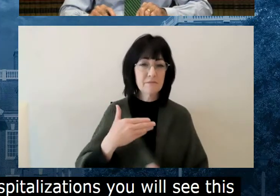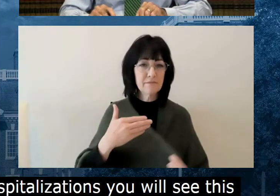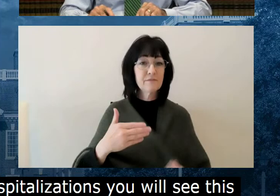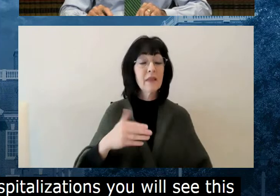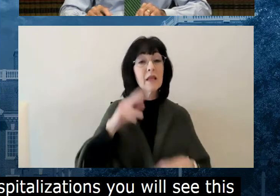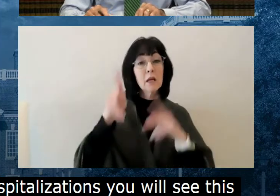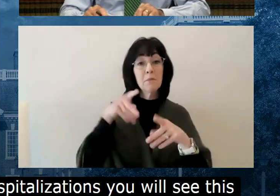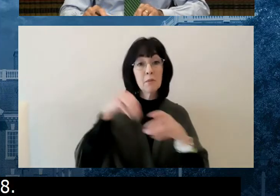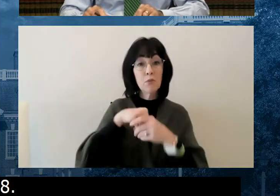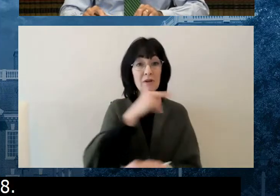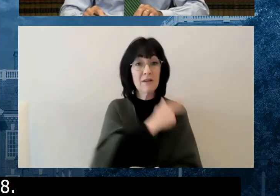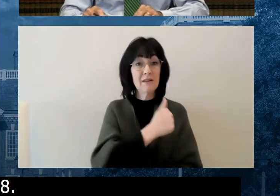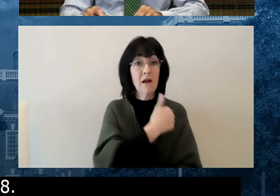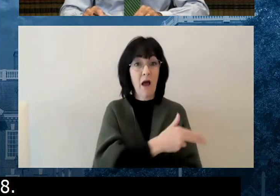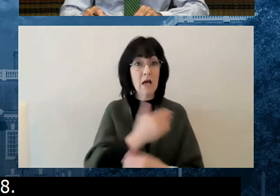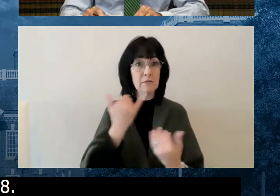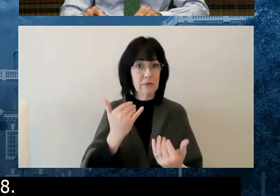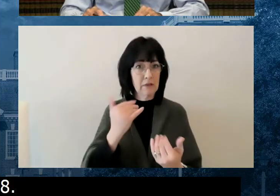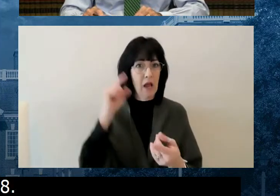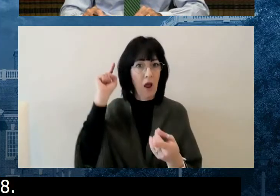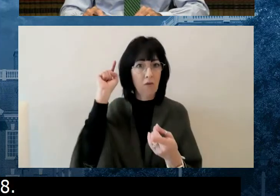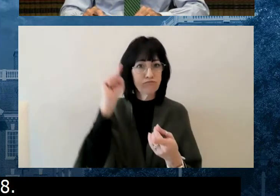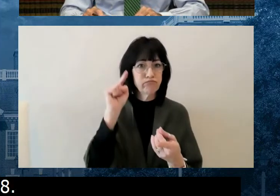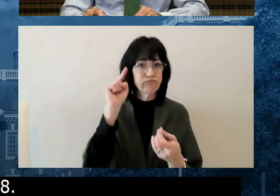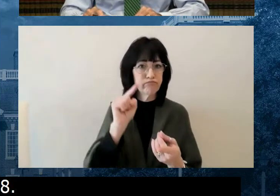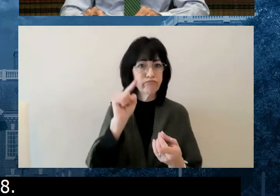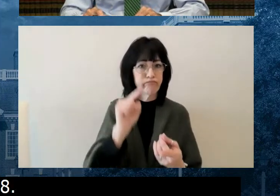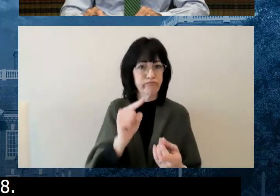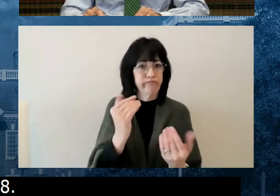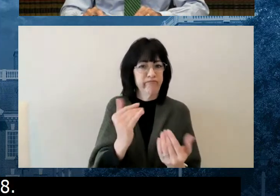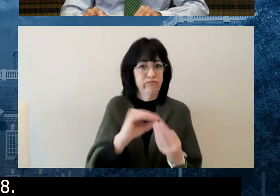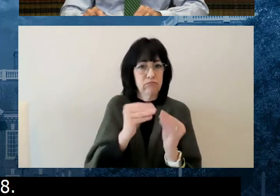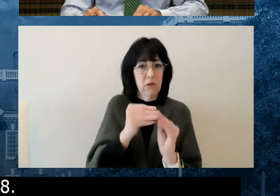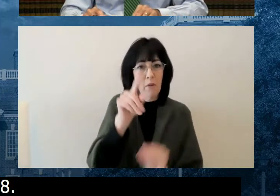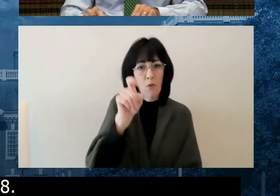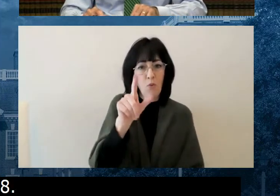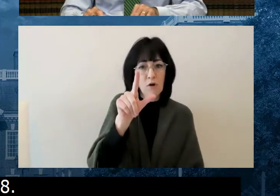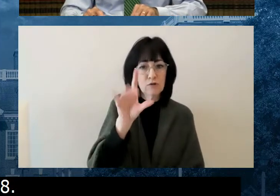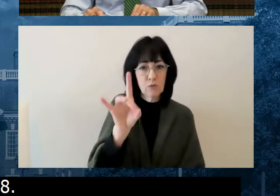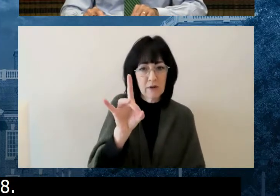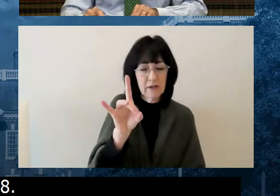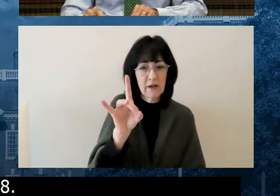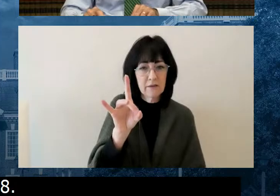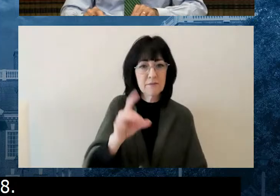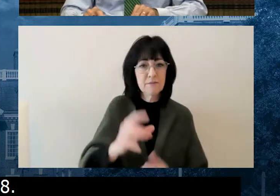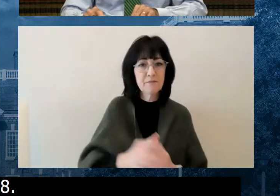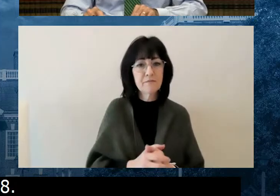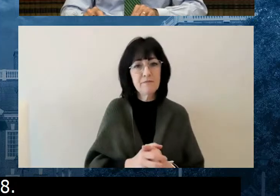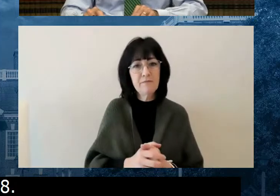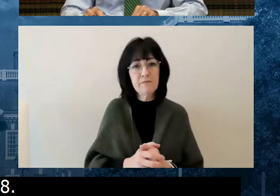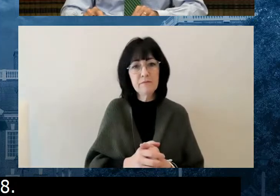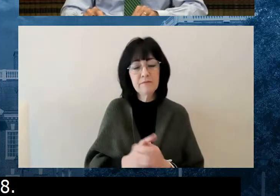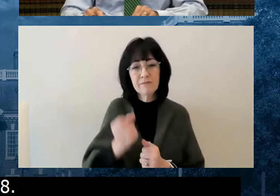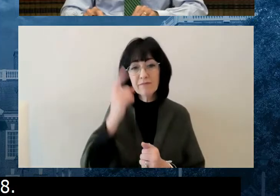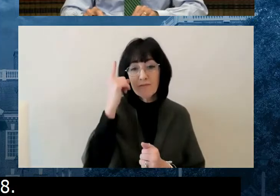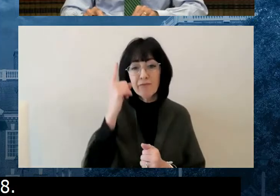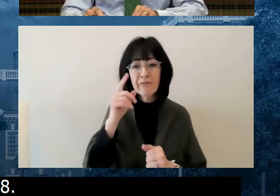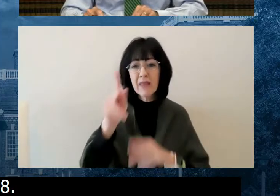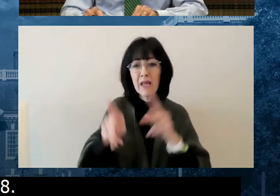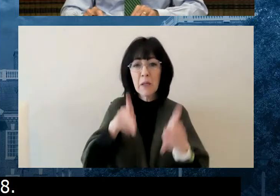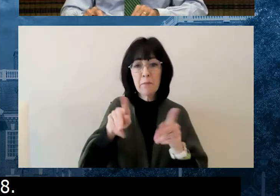to flatten out. Everyone is a sad occurrence for family and friends, but with the vaccination